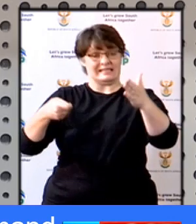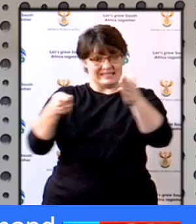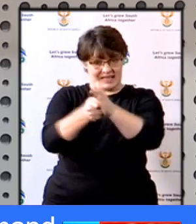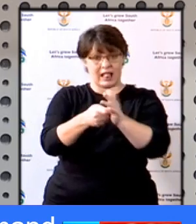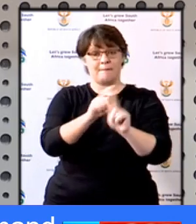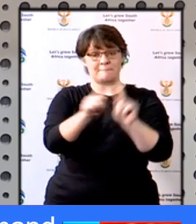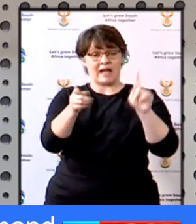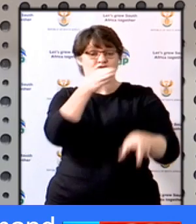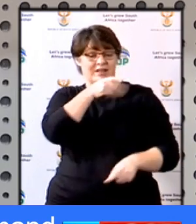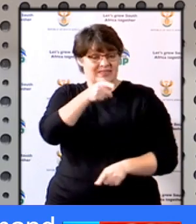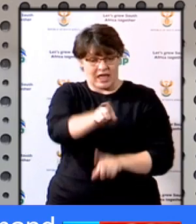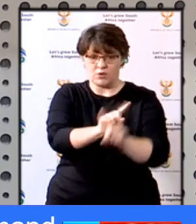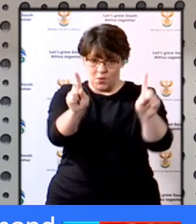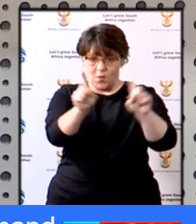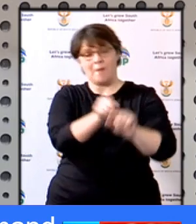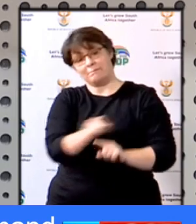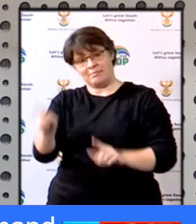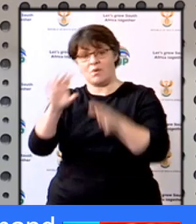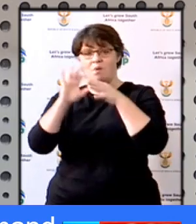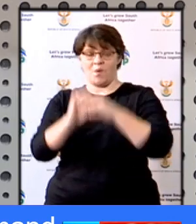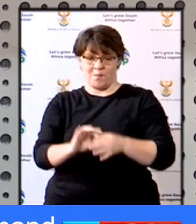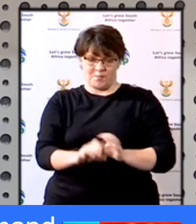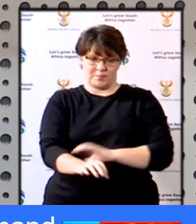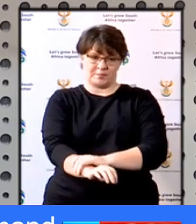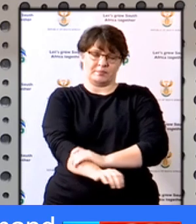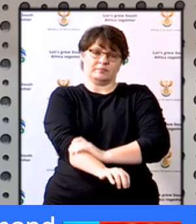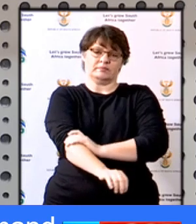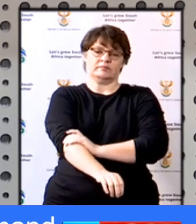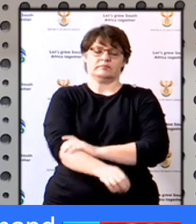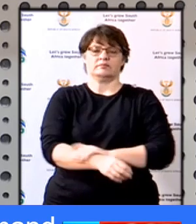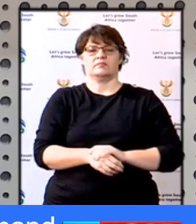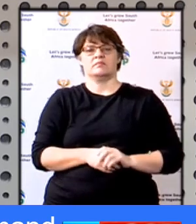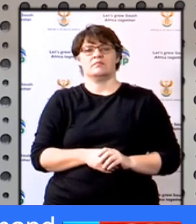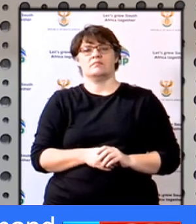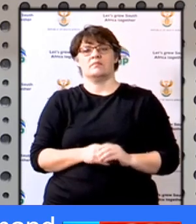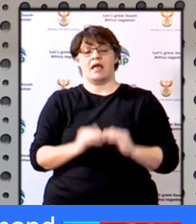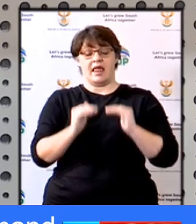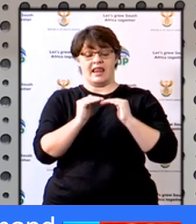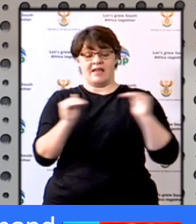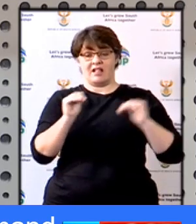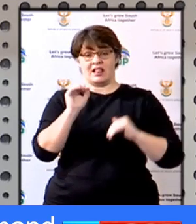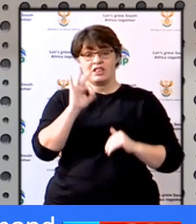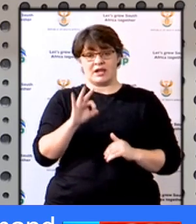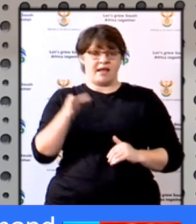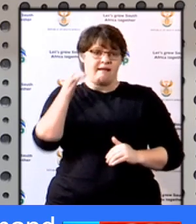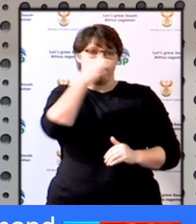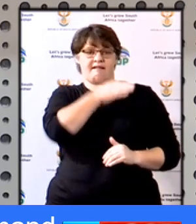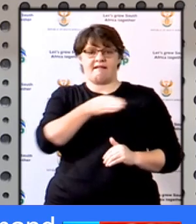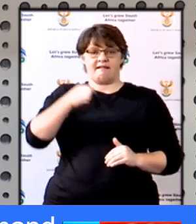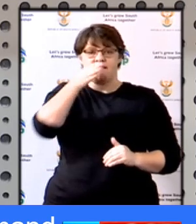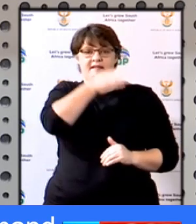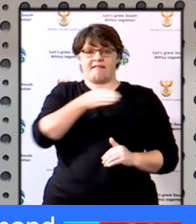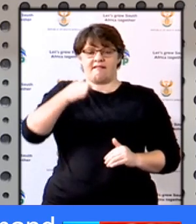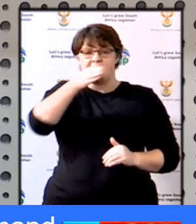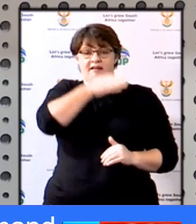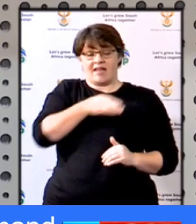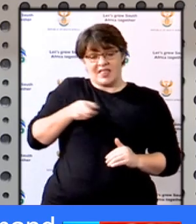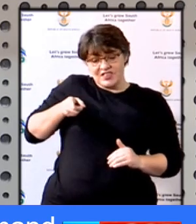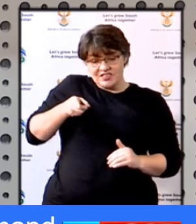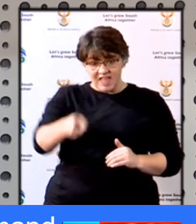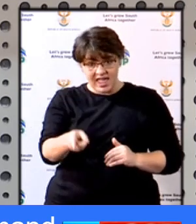to emphasize that no consumption would be permitted under level 3 for any alcohol that